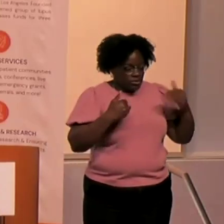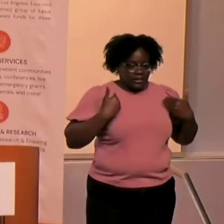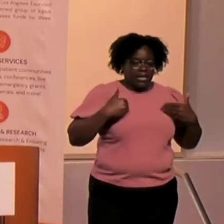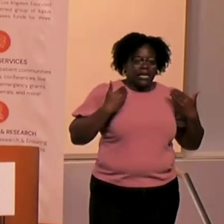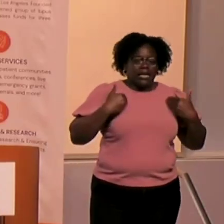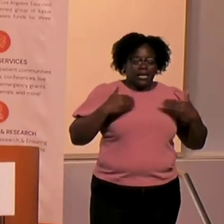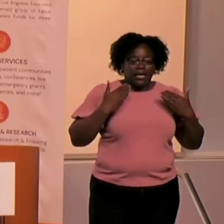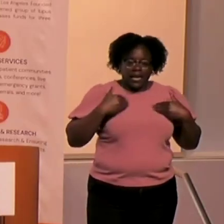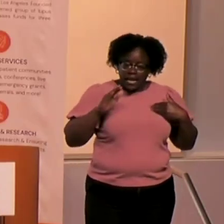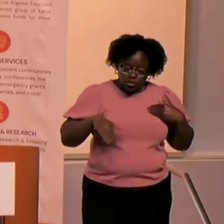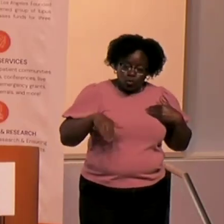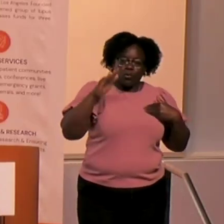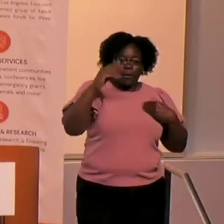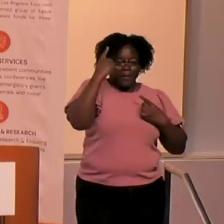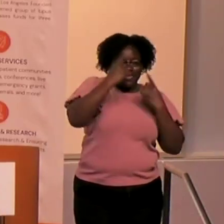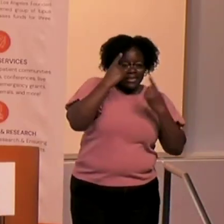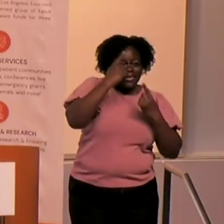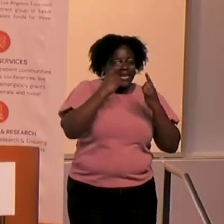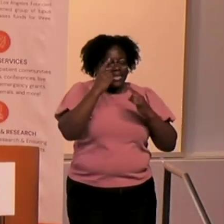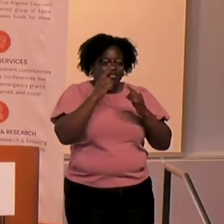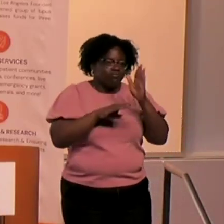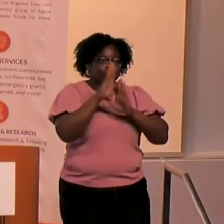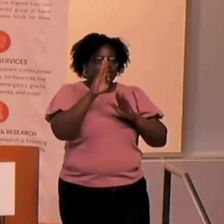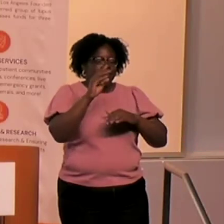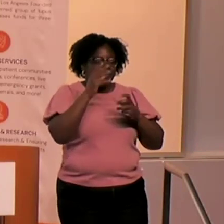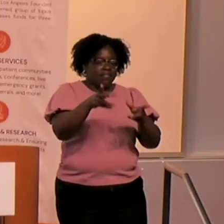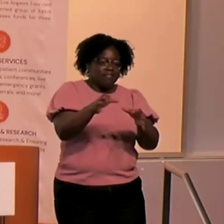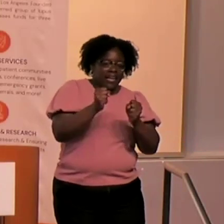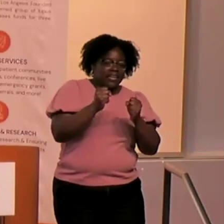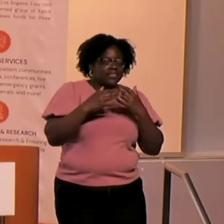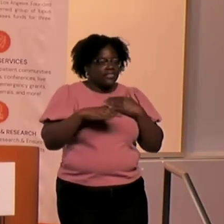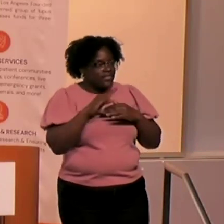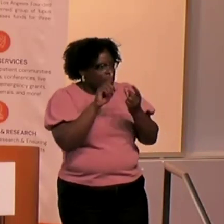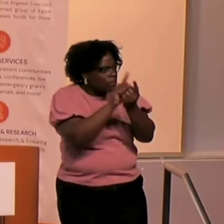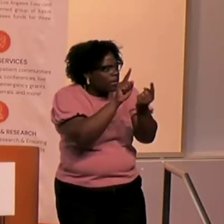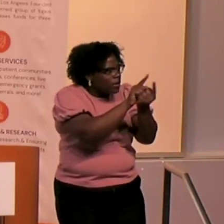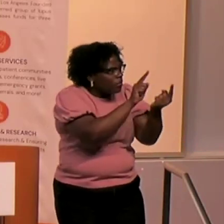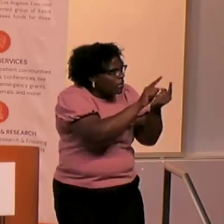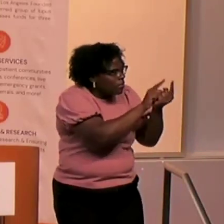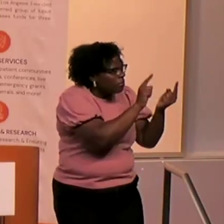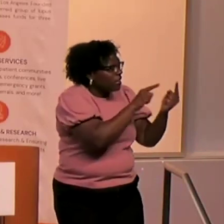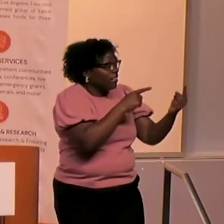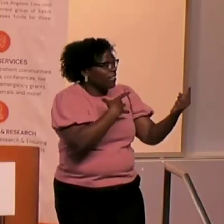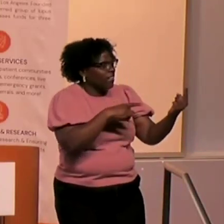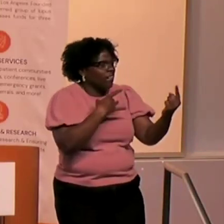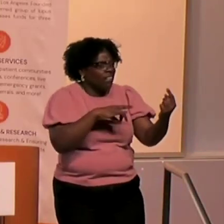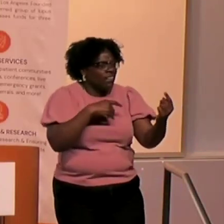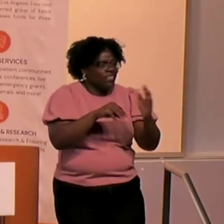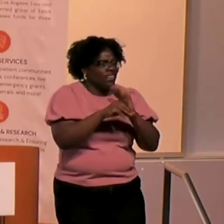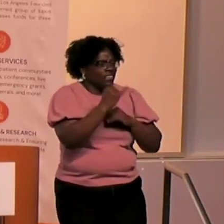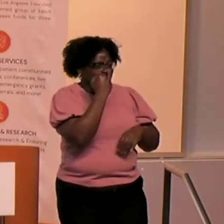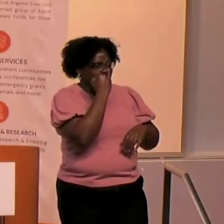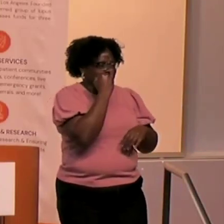than my generation. And I did not like what was out there maturity wise. So I was like,